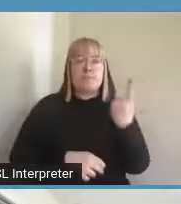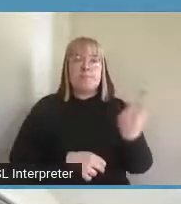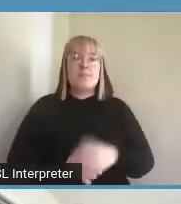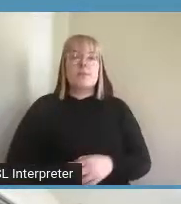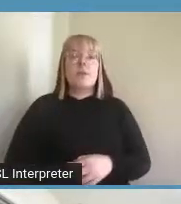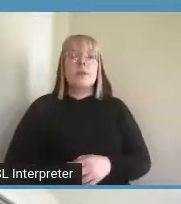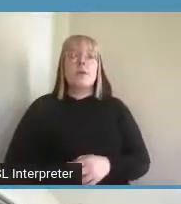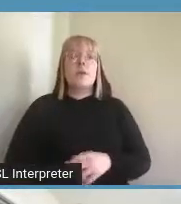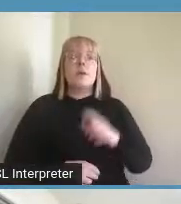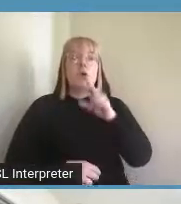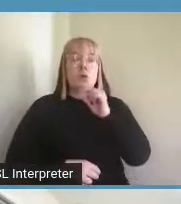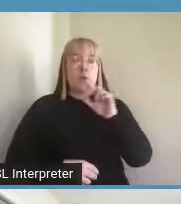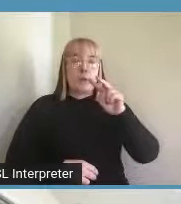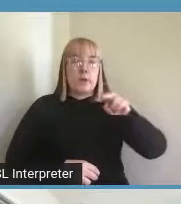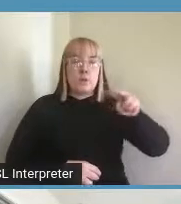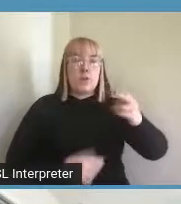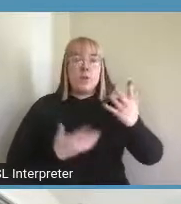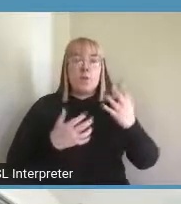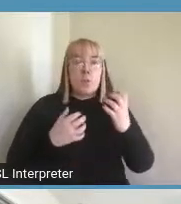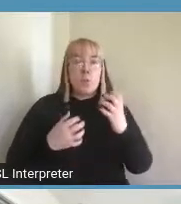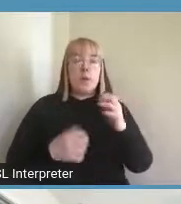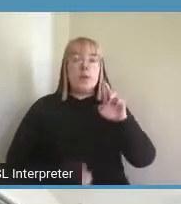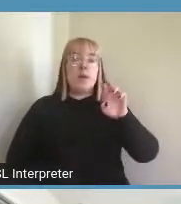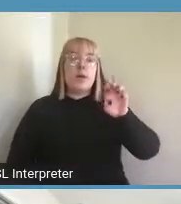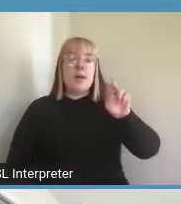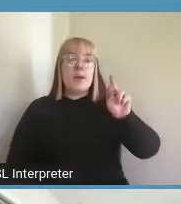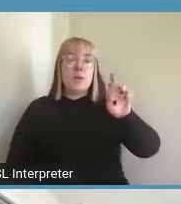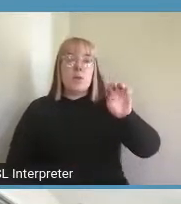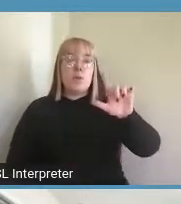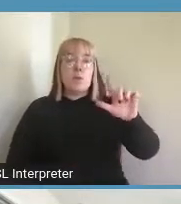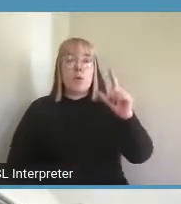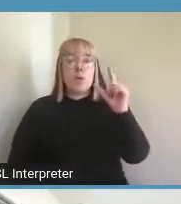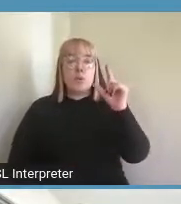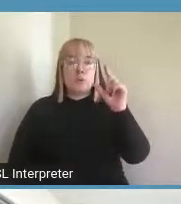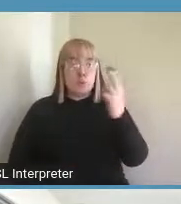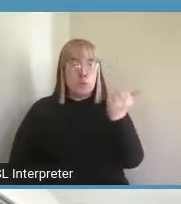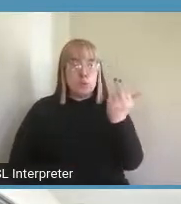in 2022, we want to enroll 12,000 people in our online courses.